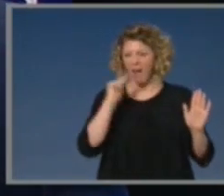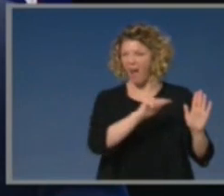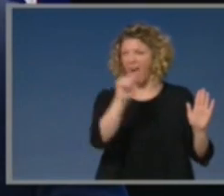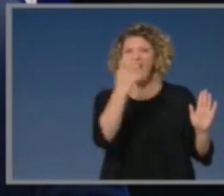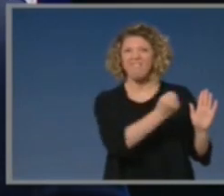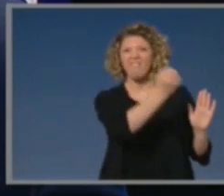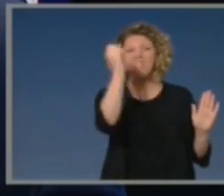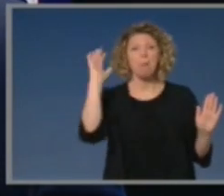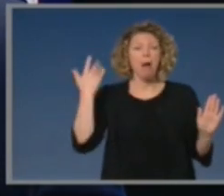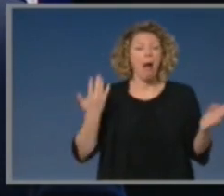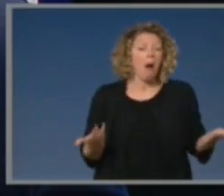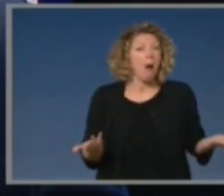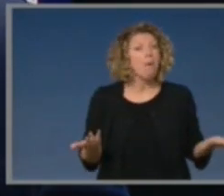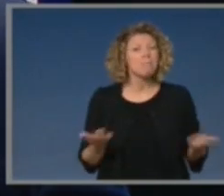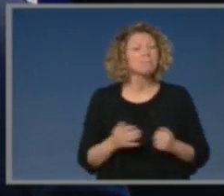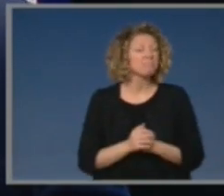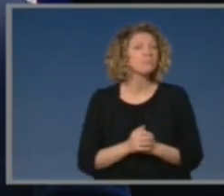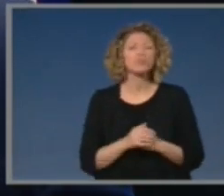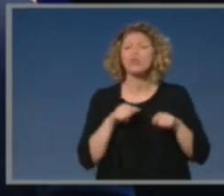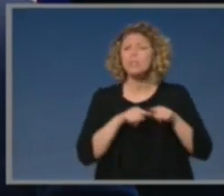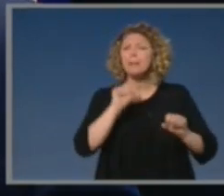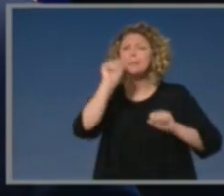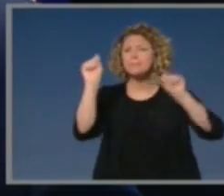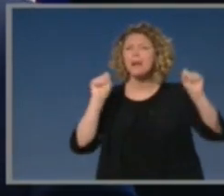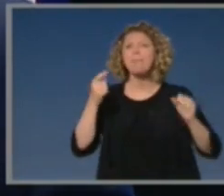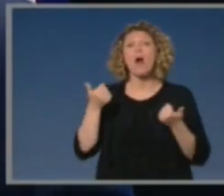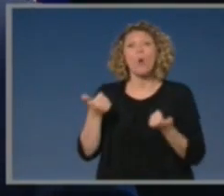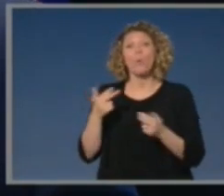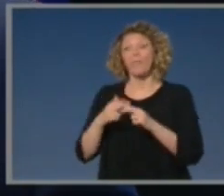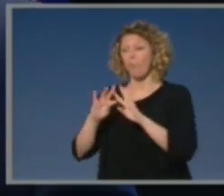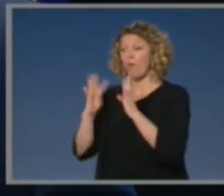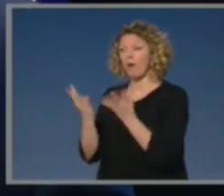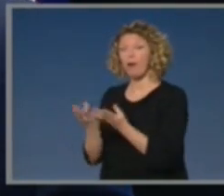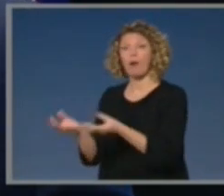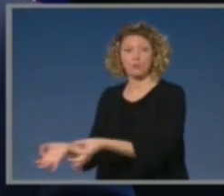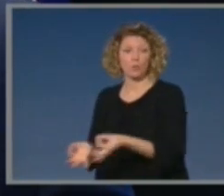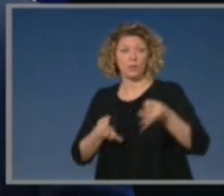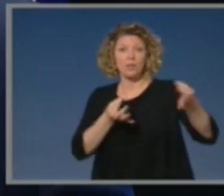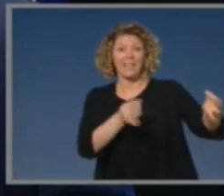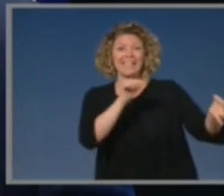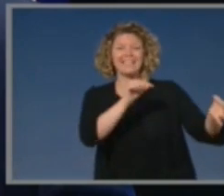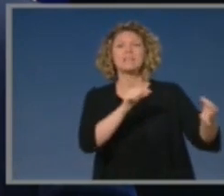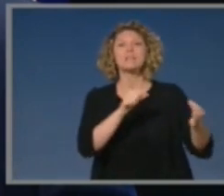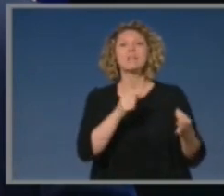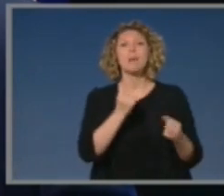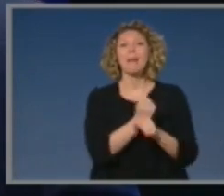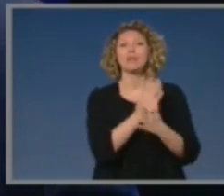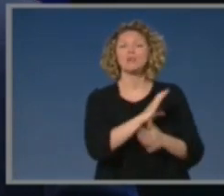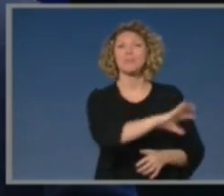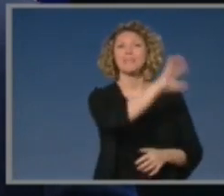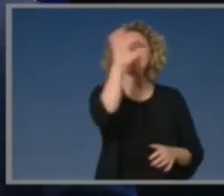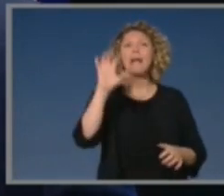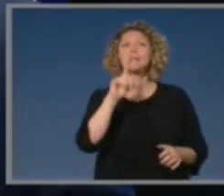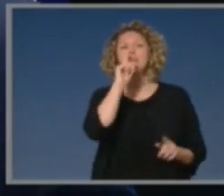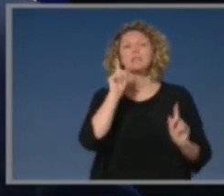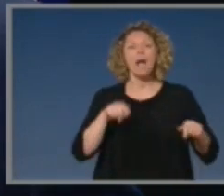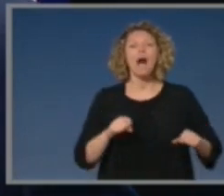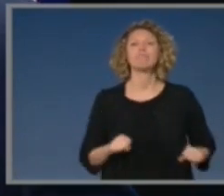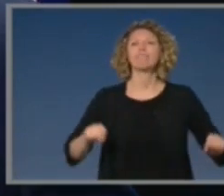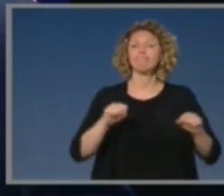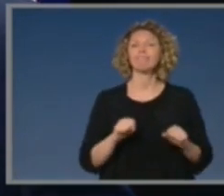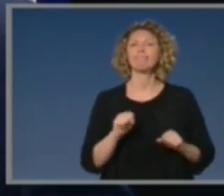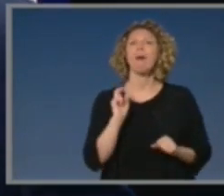on. And so I think that framework will assist states, but more importantly, it's our hope that where we get to